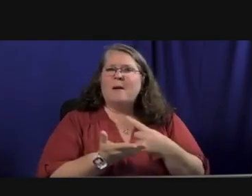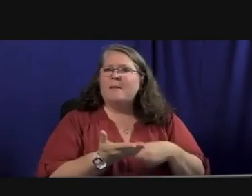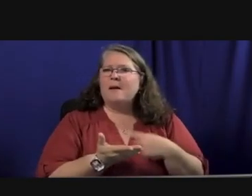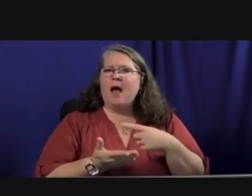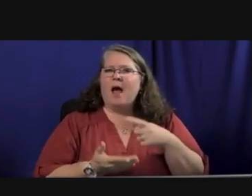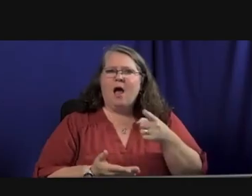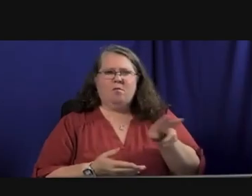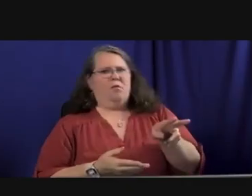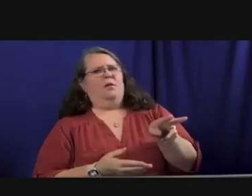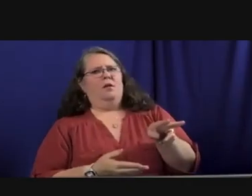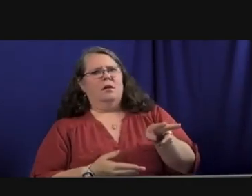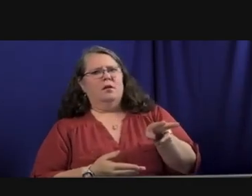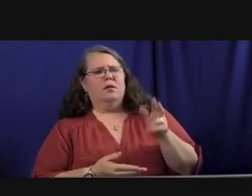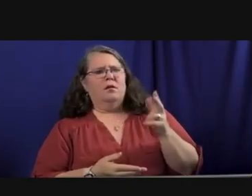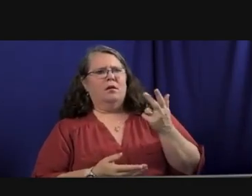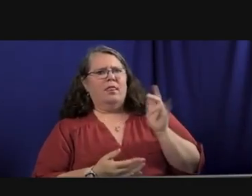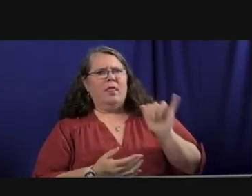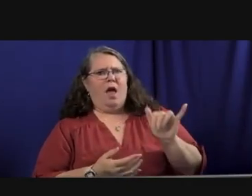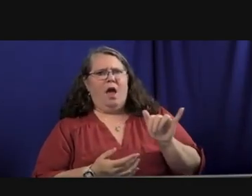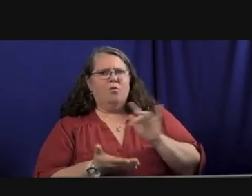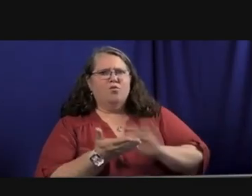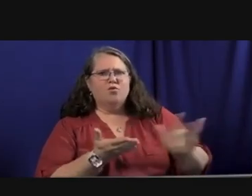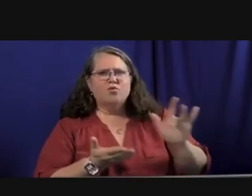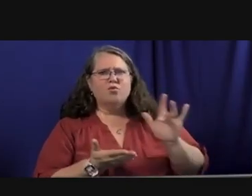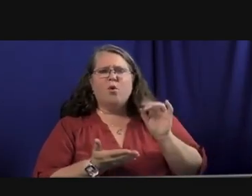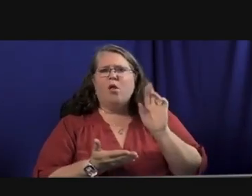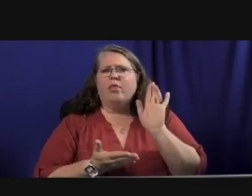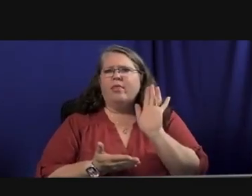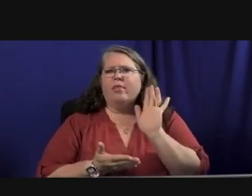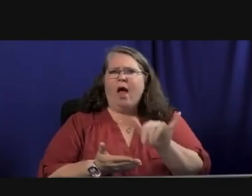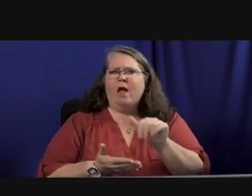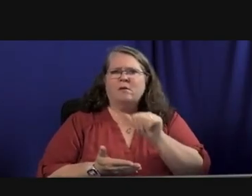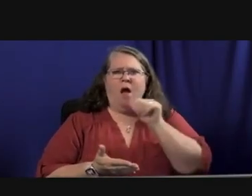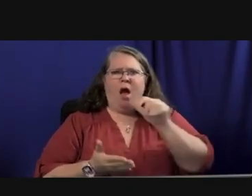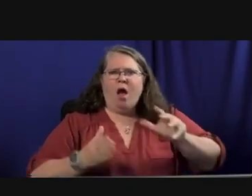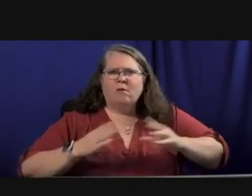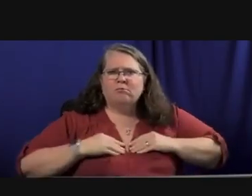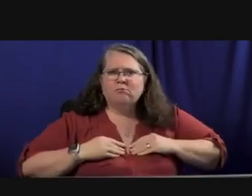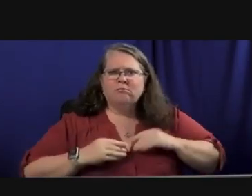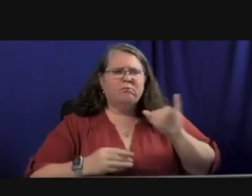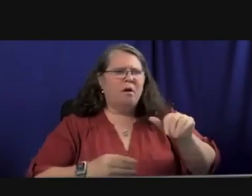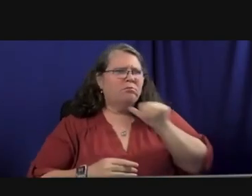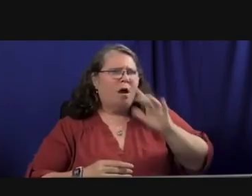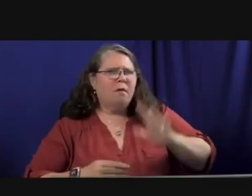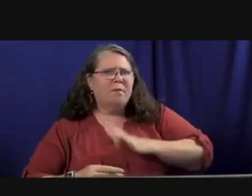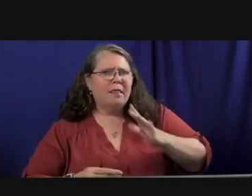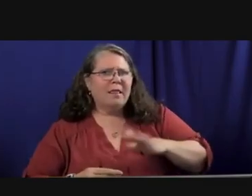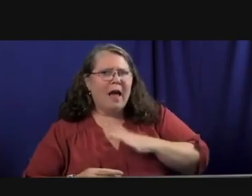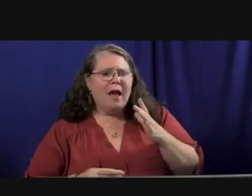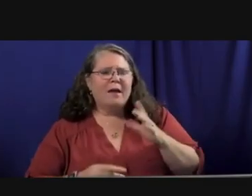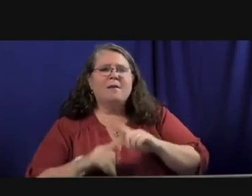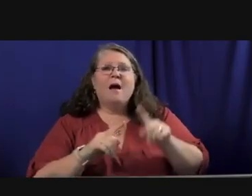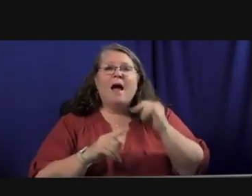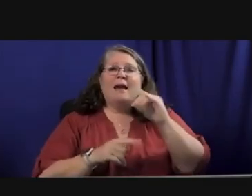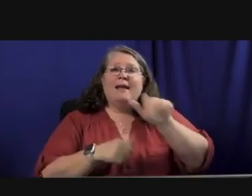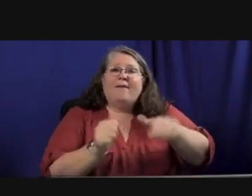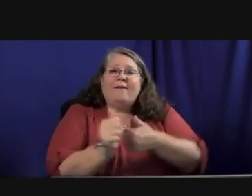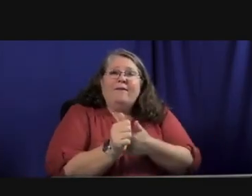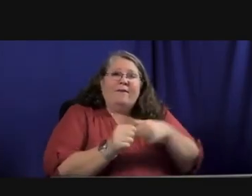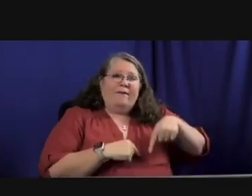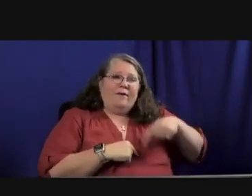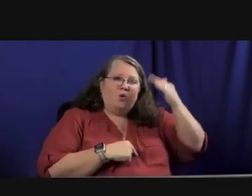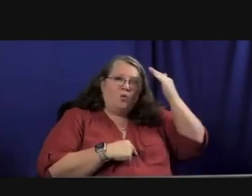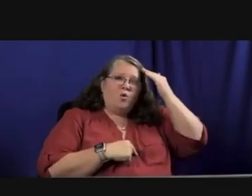the register, when it comes to their speaking, it may seem like it's rude, it wasn't acceptable, it's not polite, it's